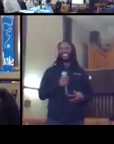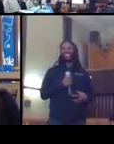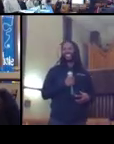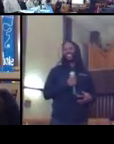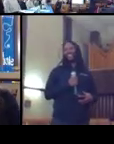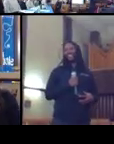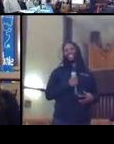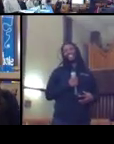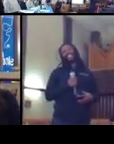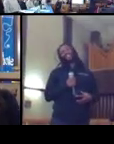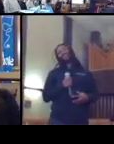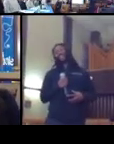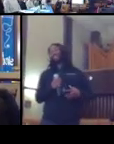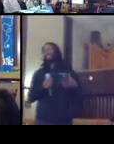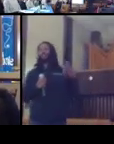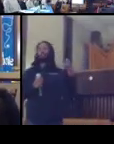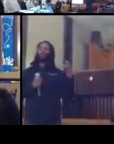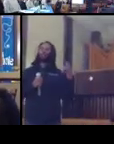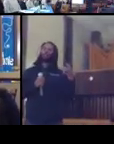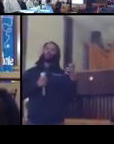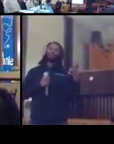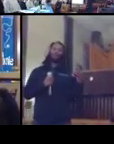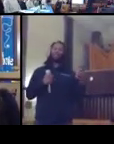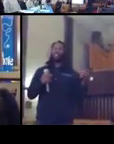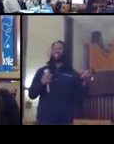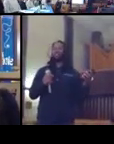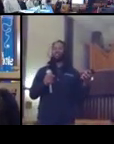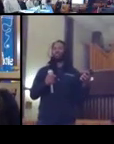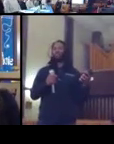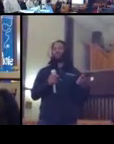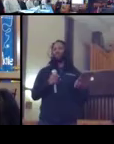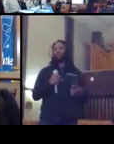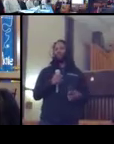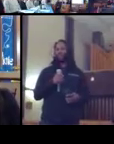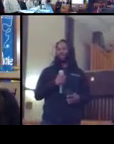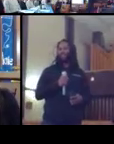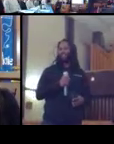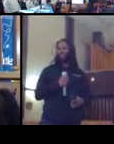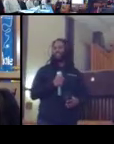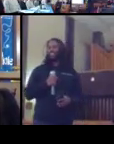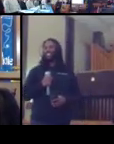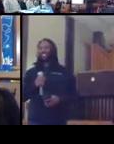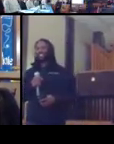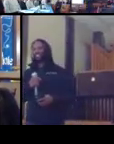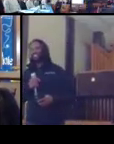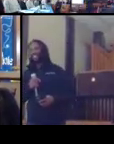trouble, DJO. Then when I got to Sumner, I've been to 10 different schools, by the way, before I